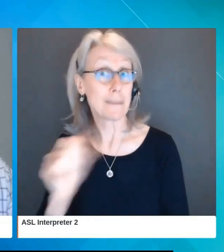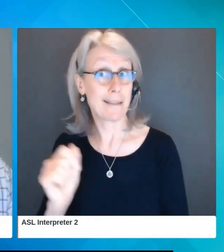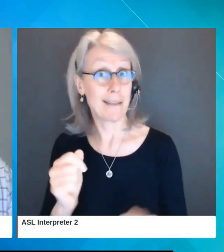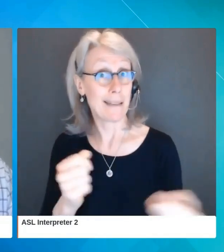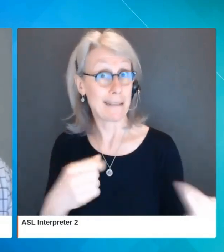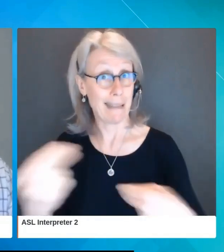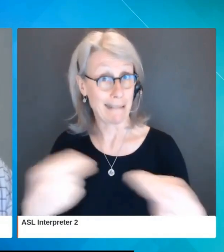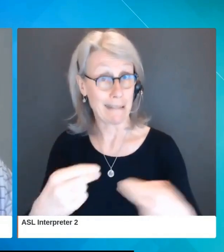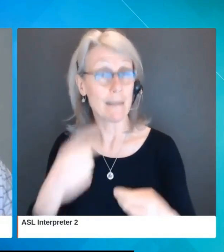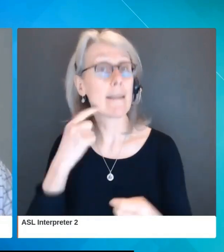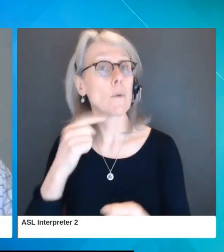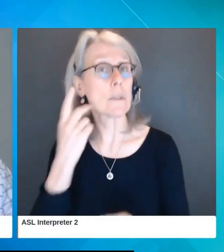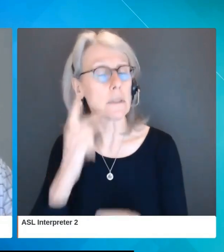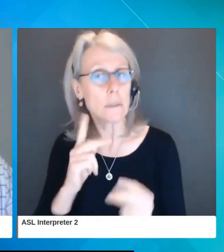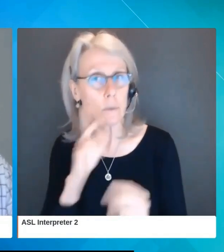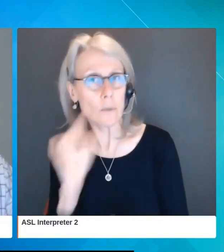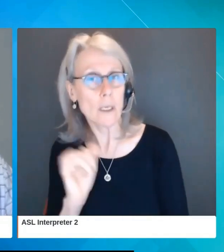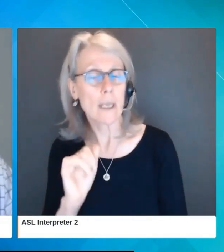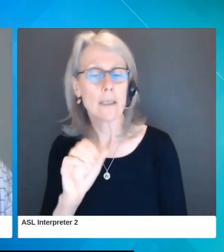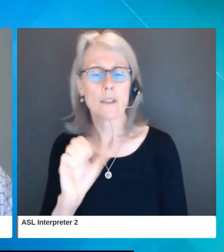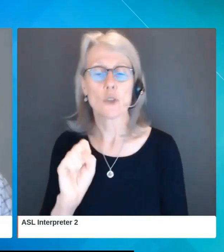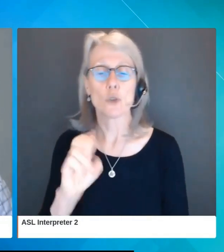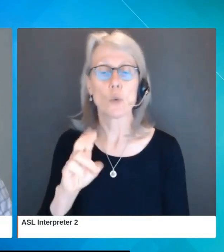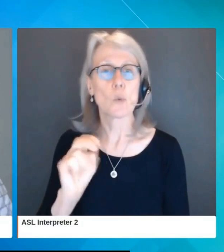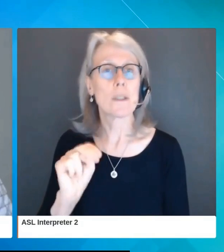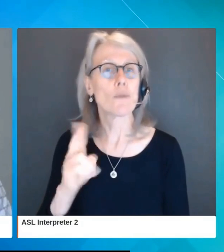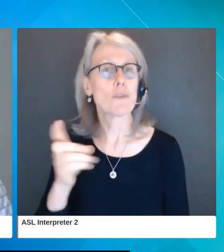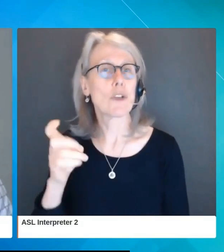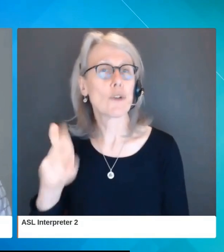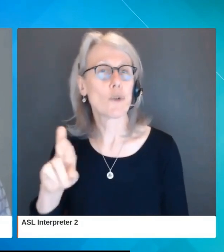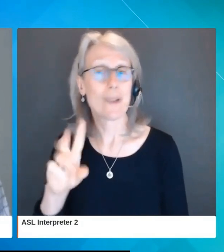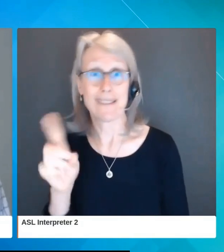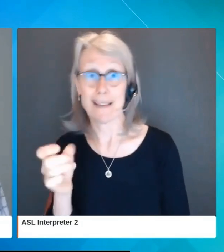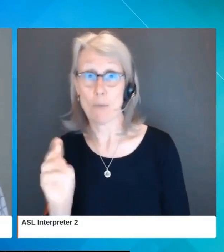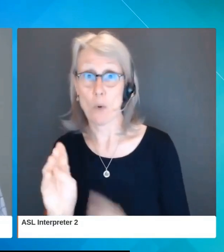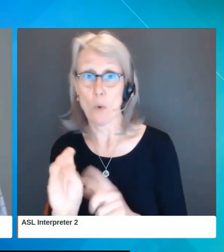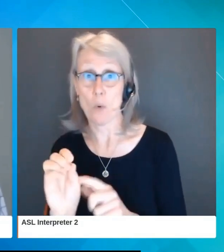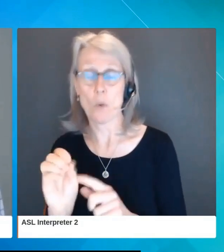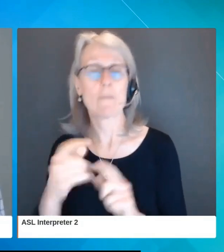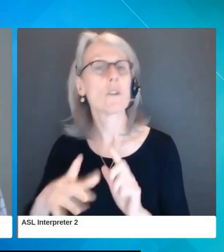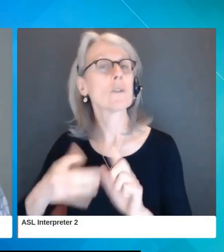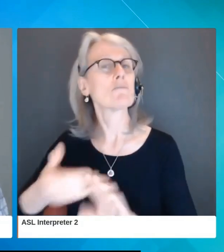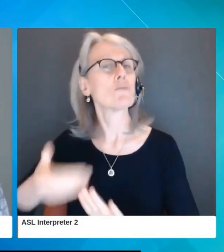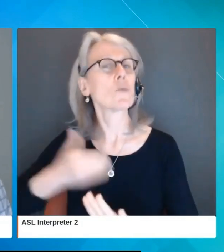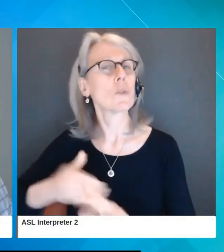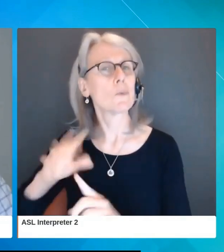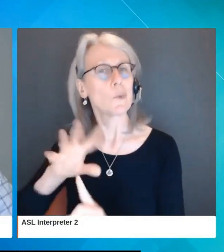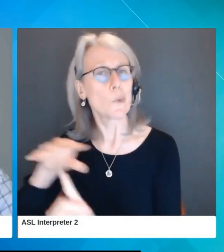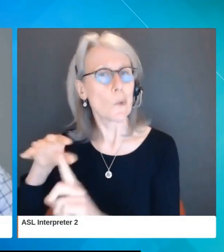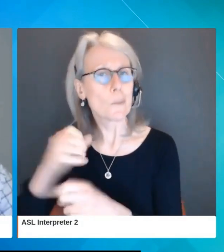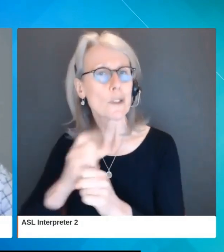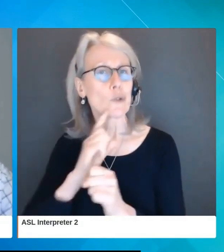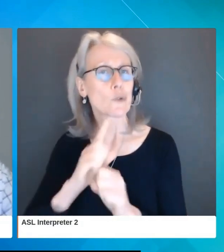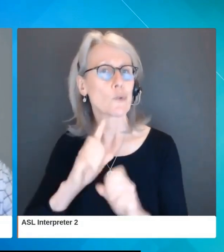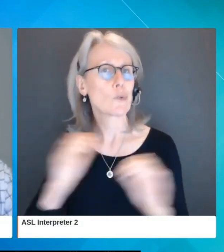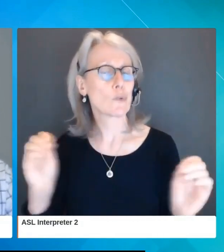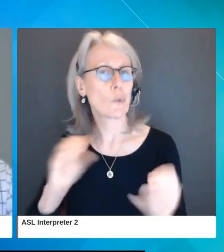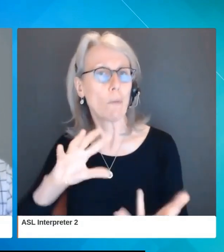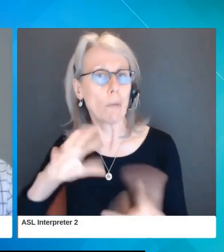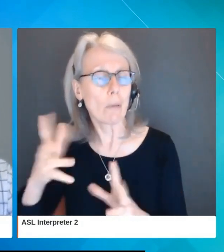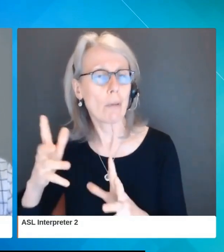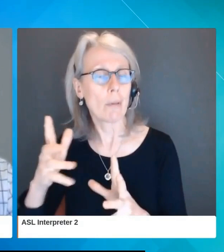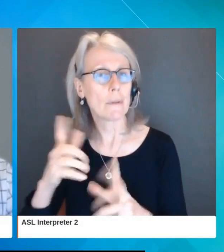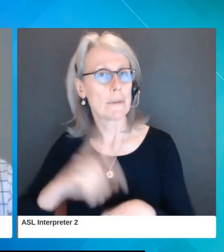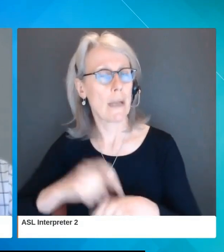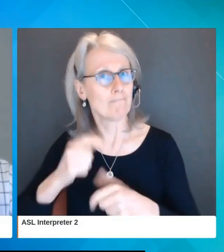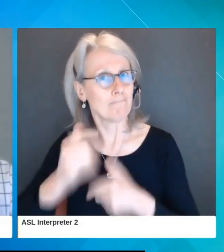demos. Now, because we're doing screen reader demos, we pre-recorded this section to make sure we stayed within time and make sure there weren't any glitches. But we